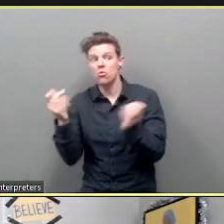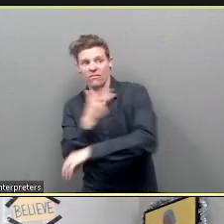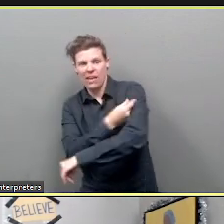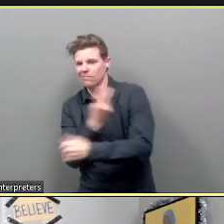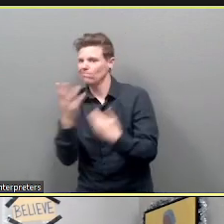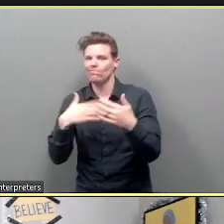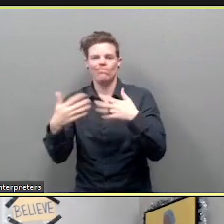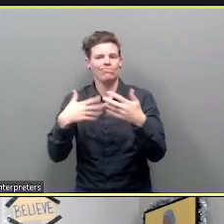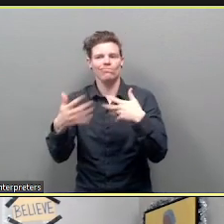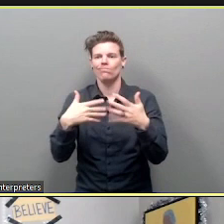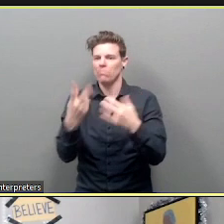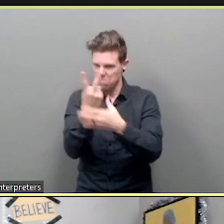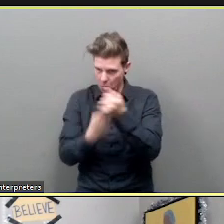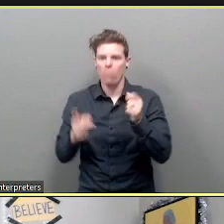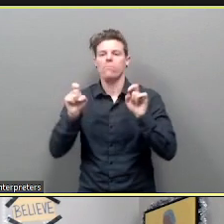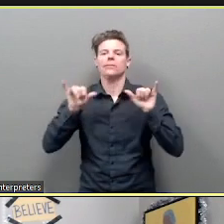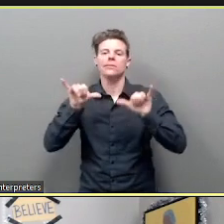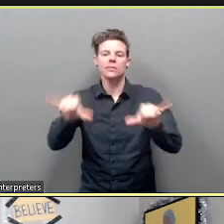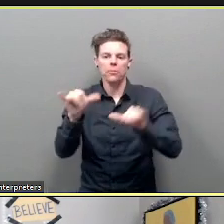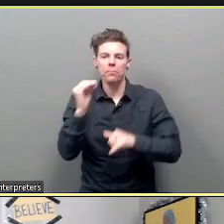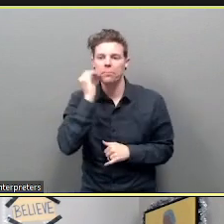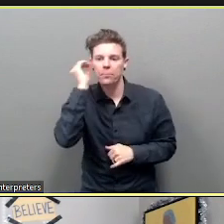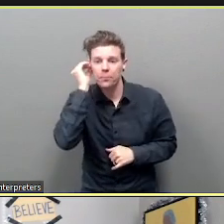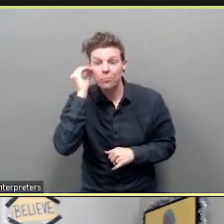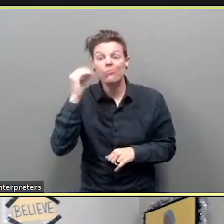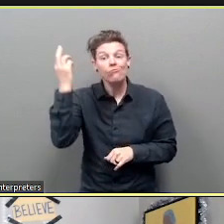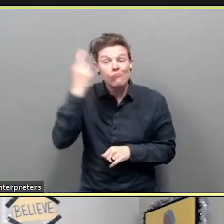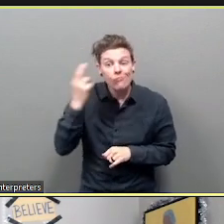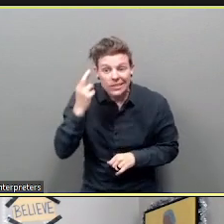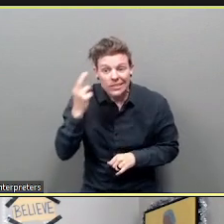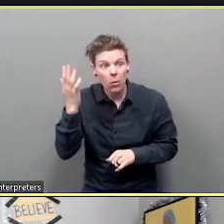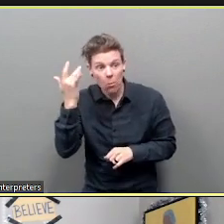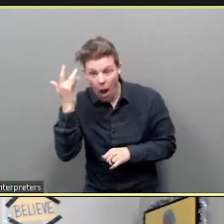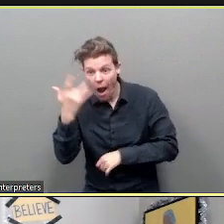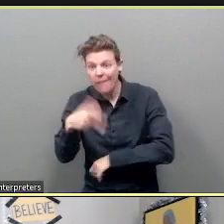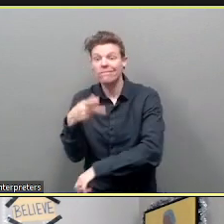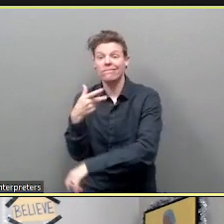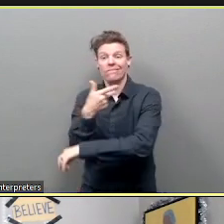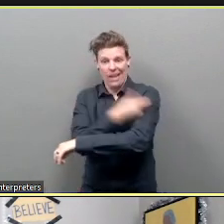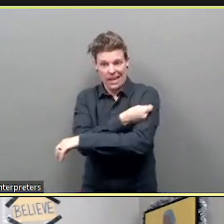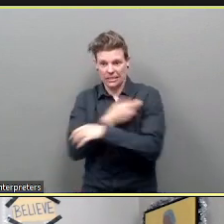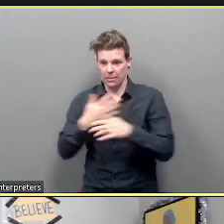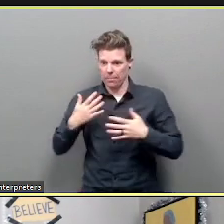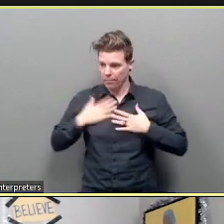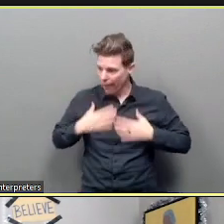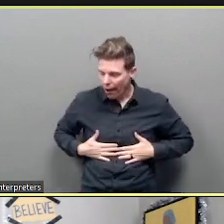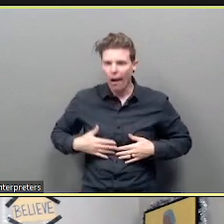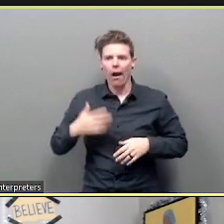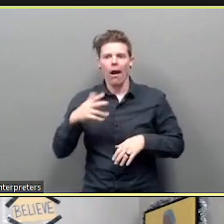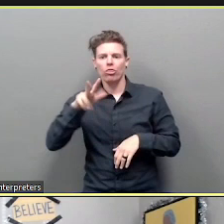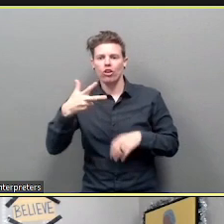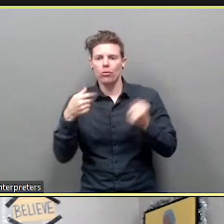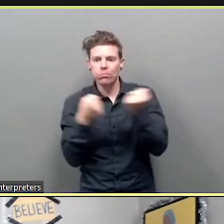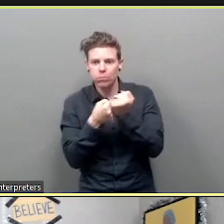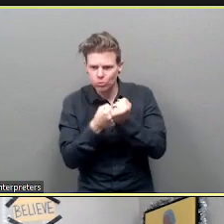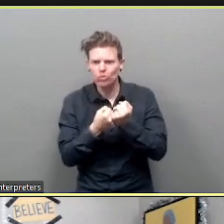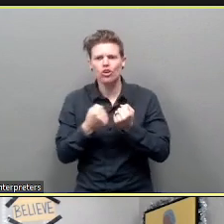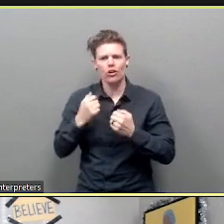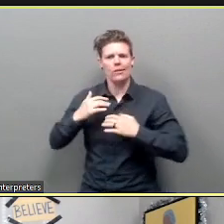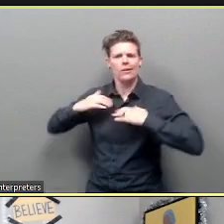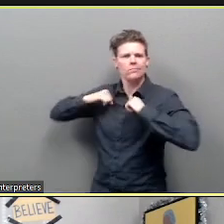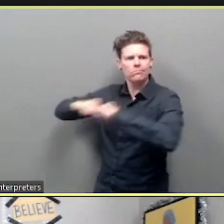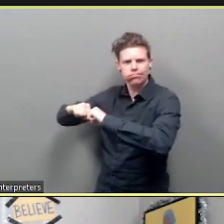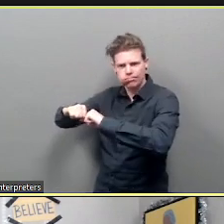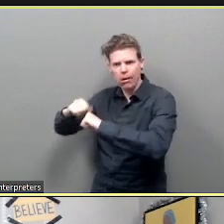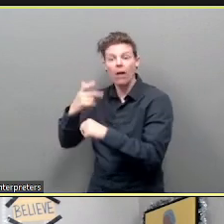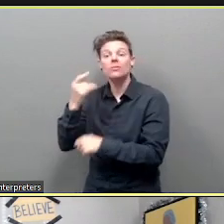because even though, you know, the vaccine and the boosters help with preventing hospitalizations and deaths,